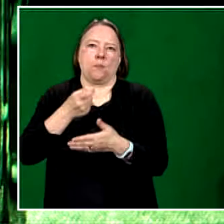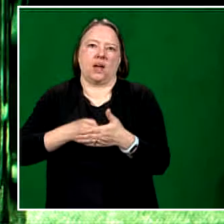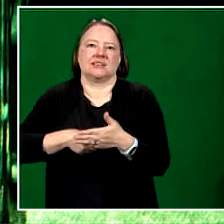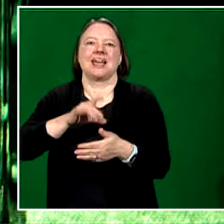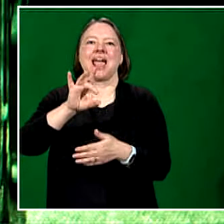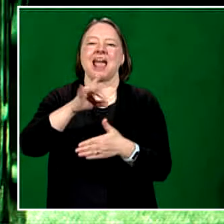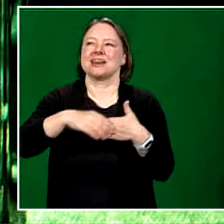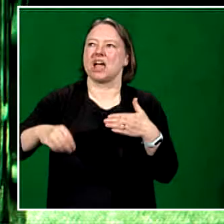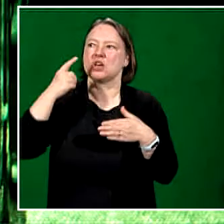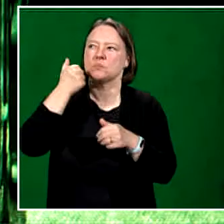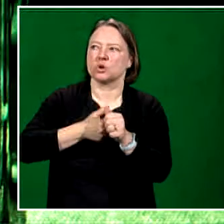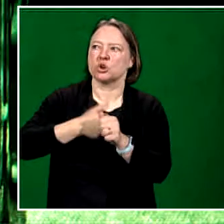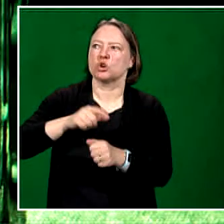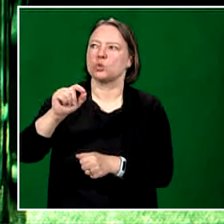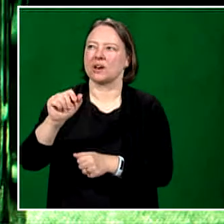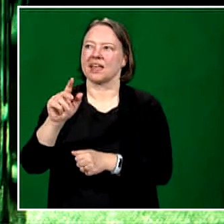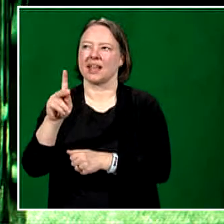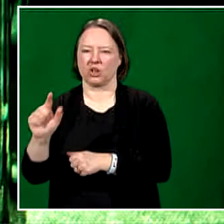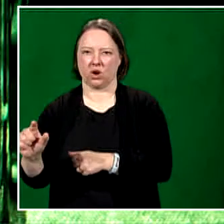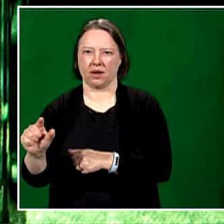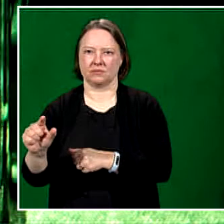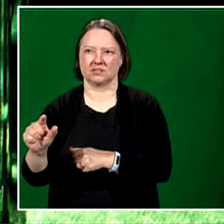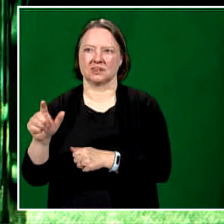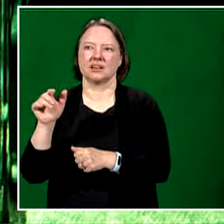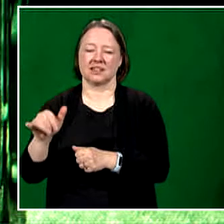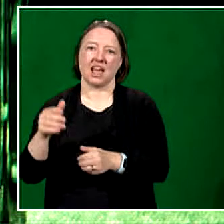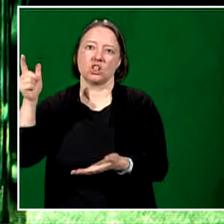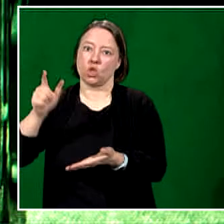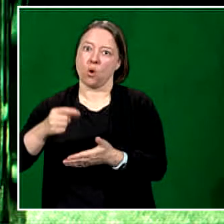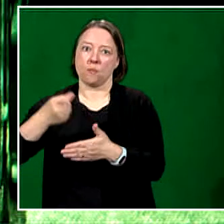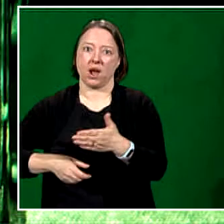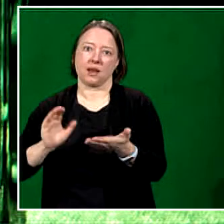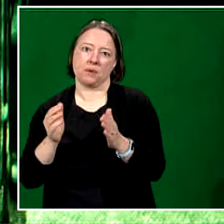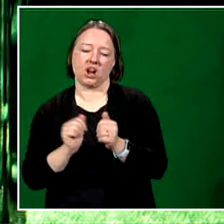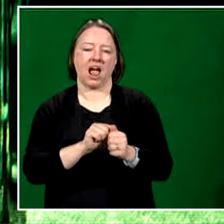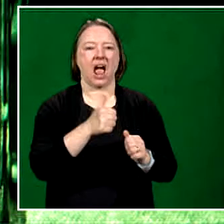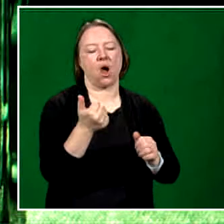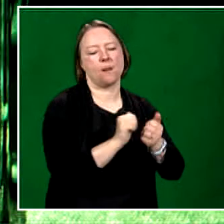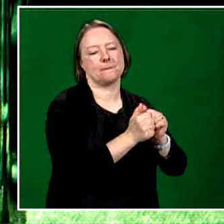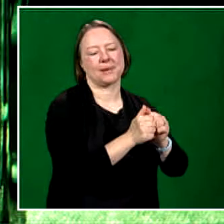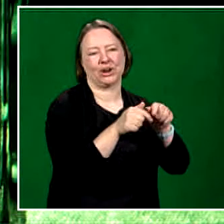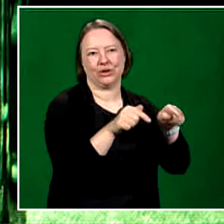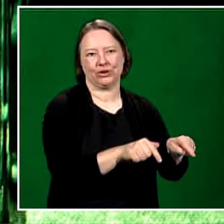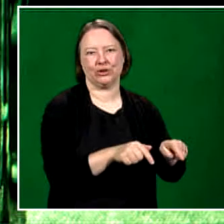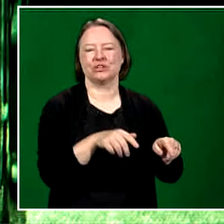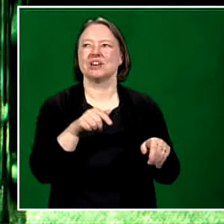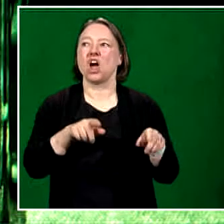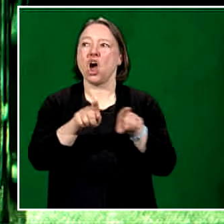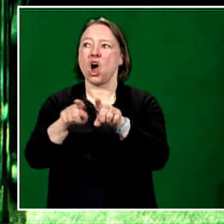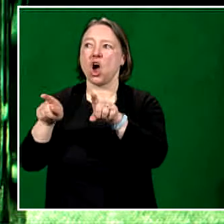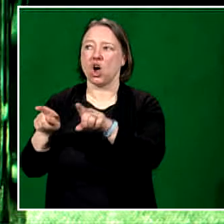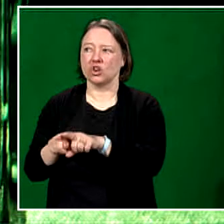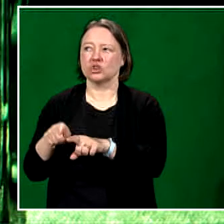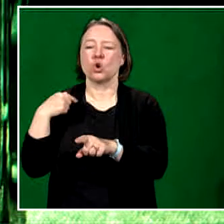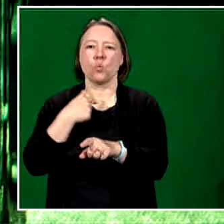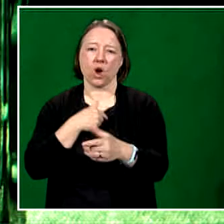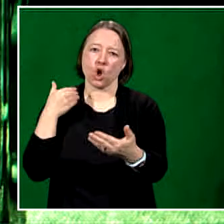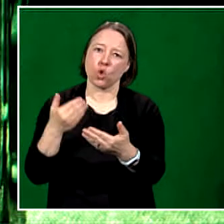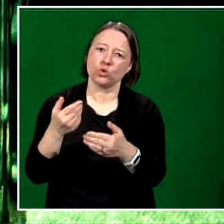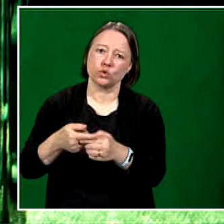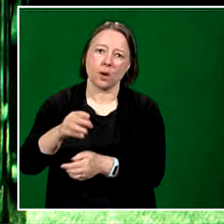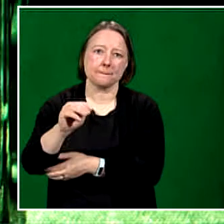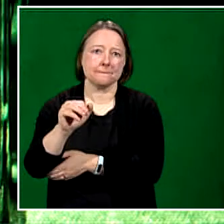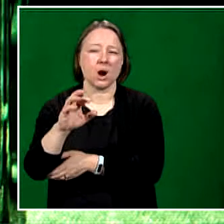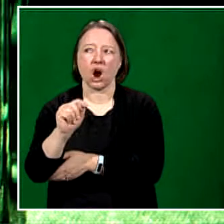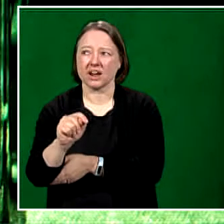$11.6 compared to our competitors. Additionally, we are close to the market and